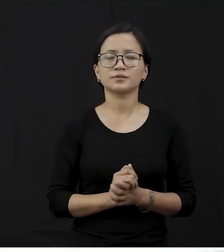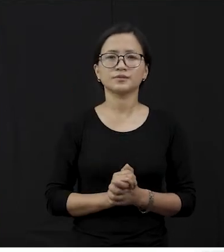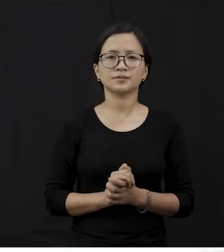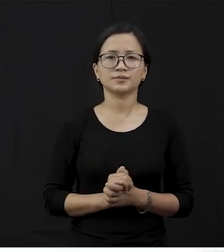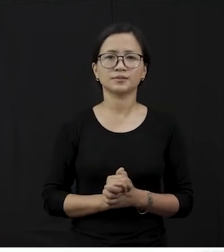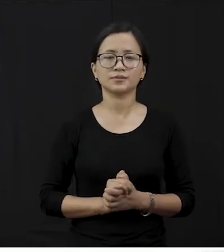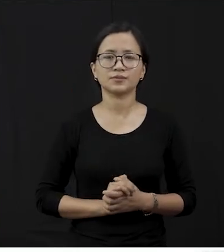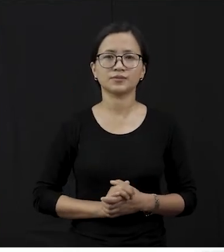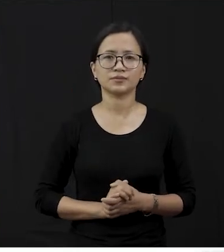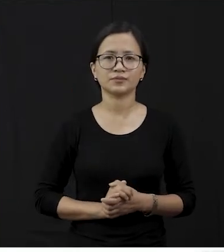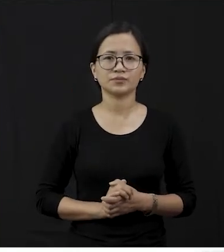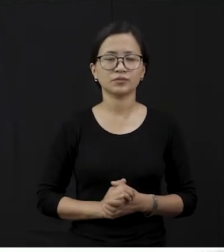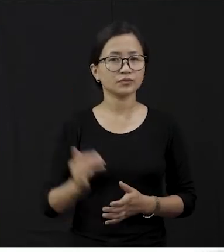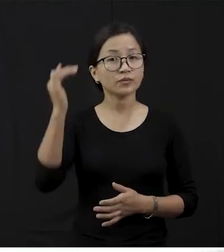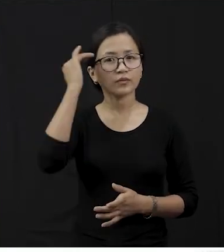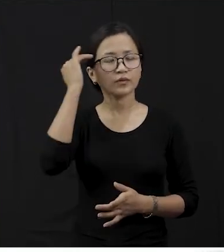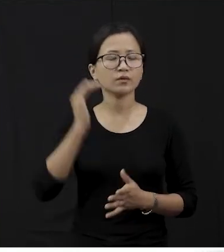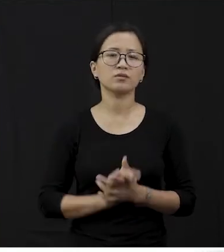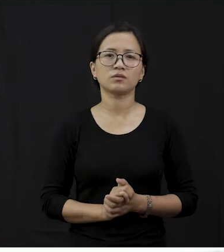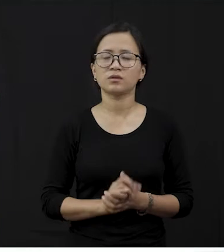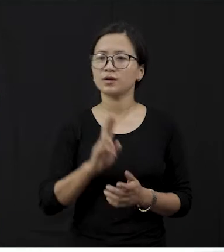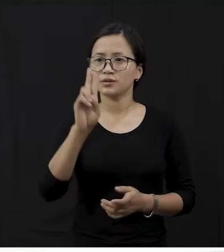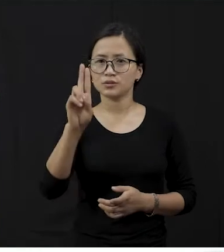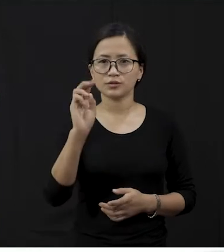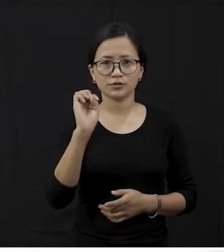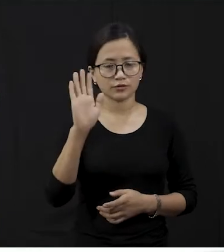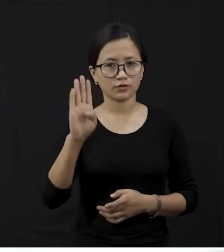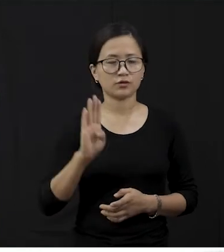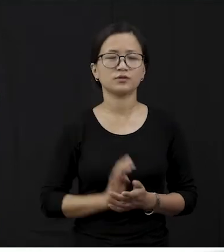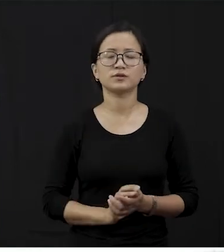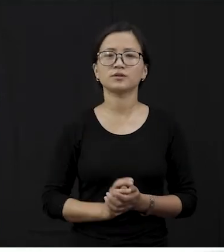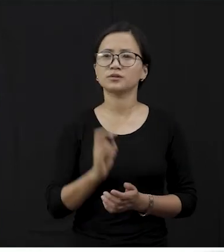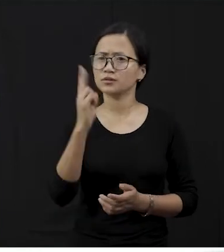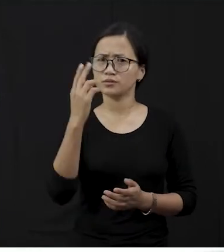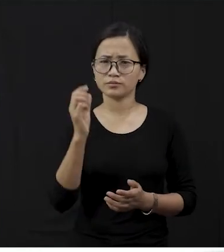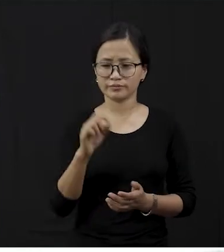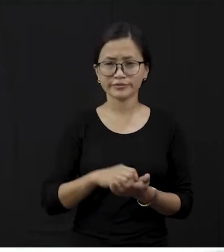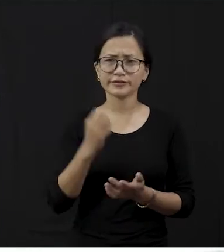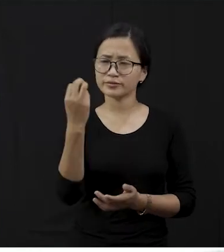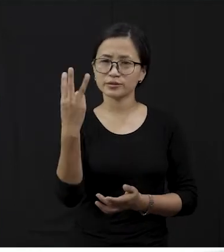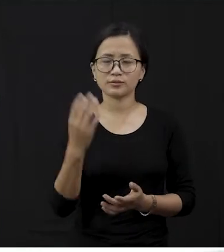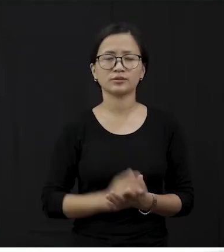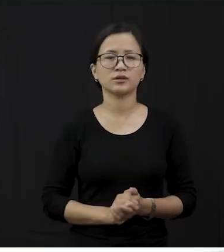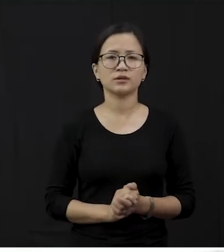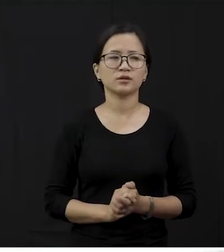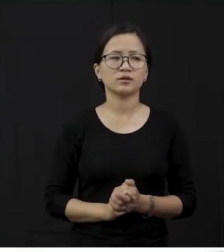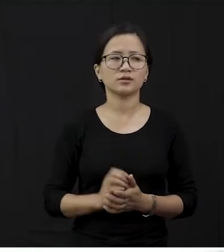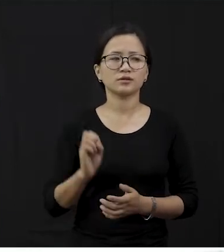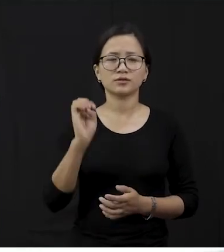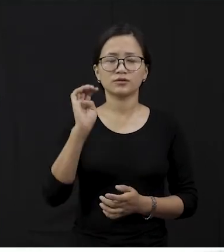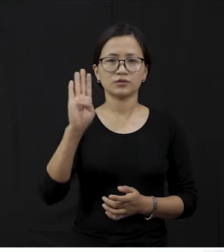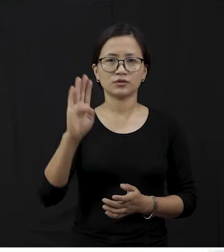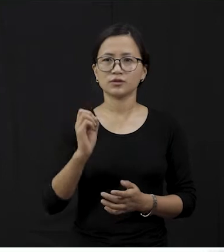Then we already know that 24 is a two-digit number and 4 is in ones place and 2